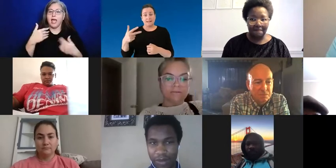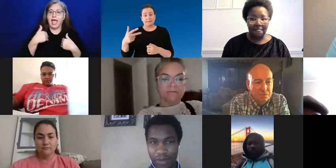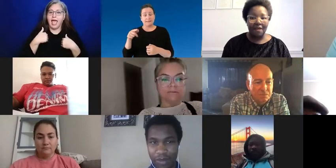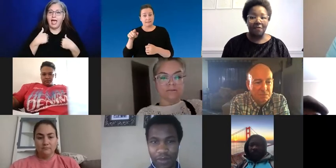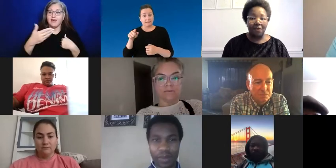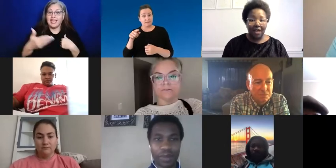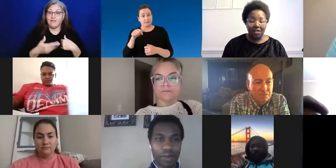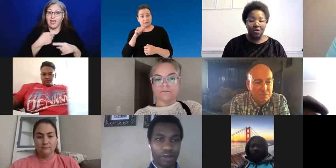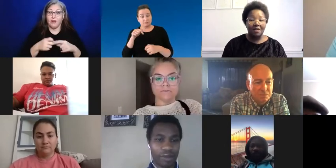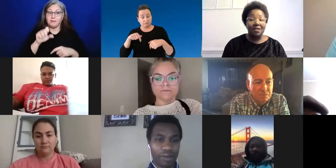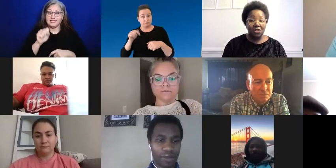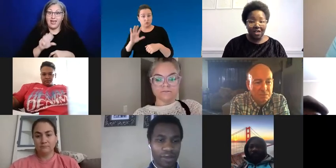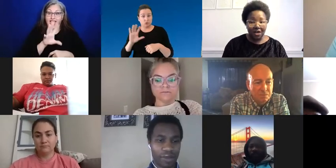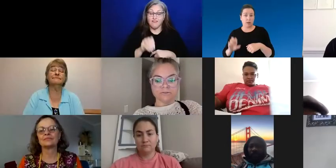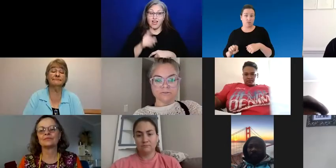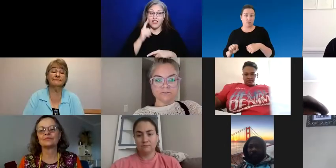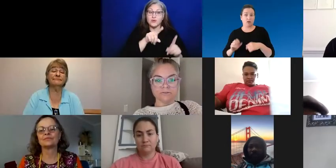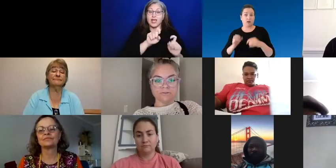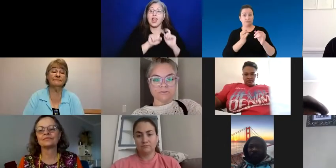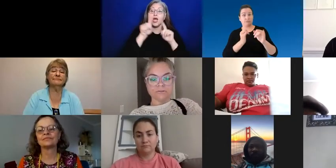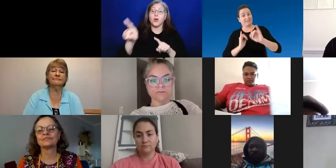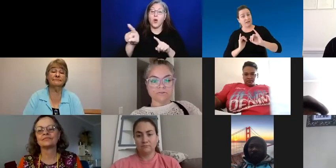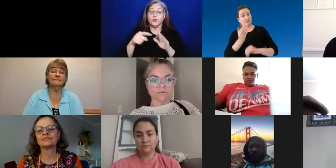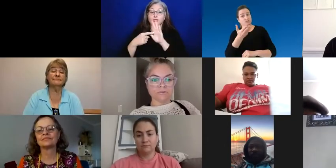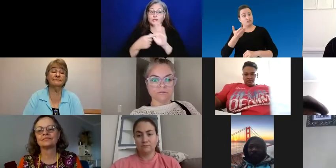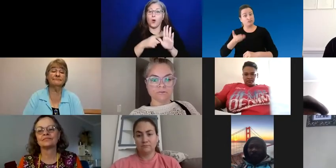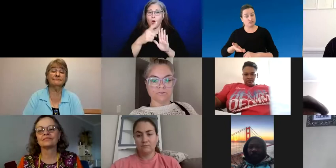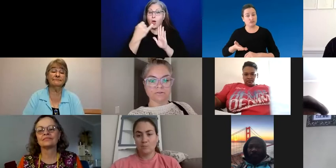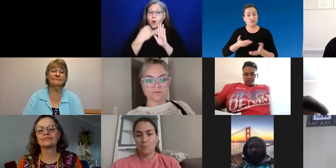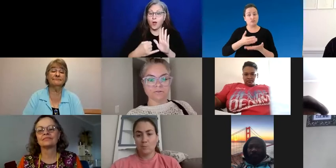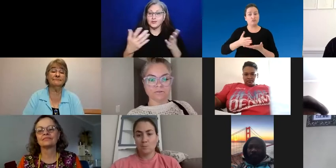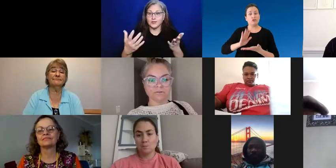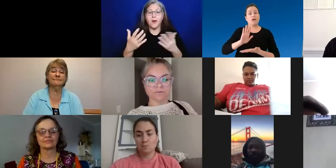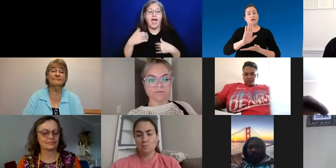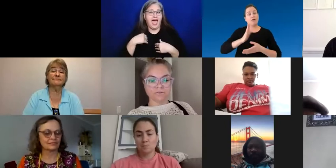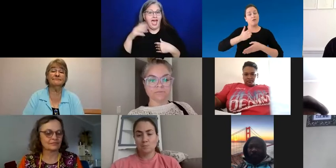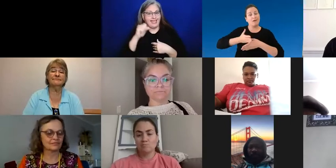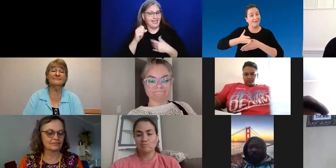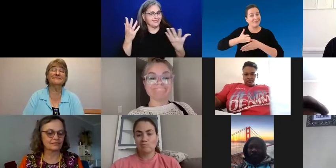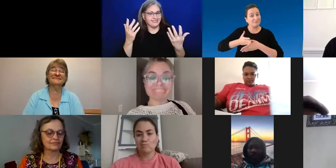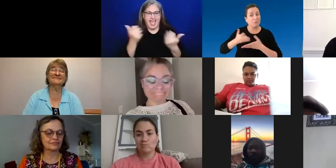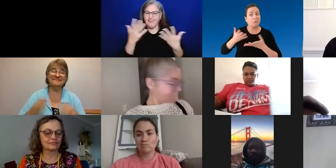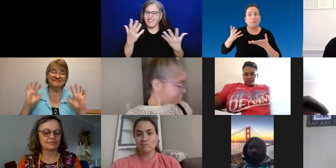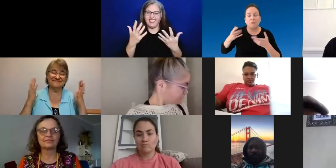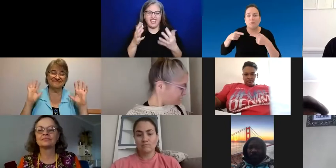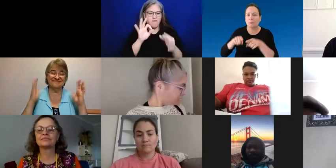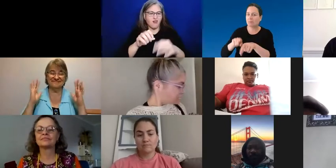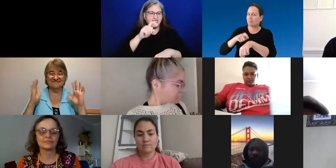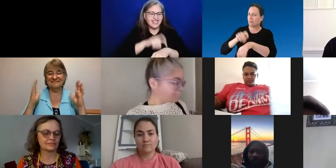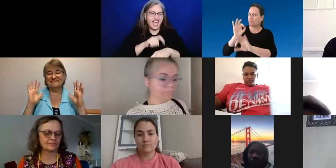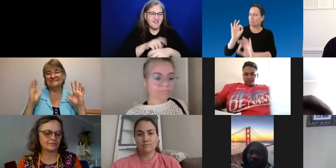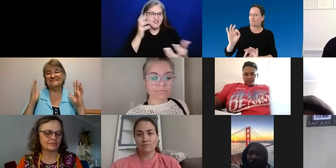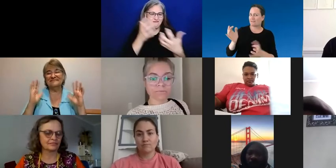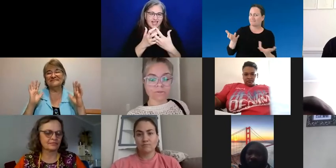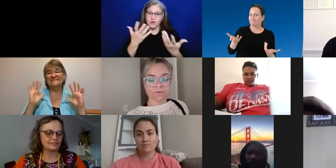Africa for her to come and share her work. So I guess, you know, everything happens at the right time, and what is meant to